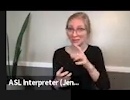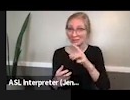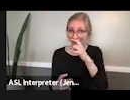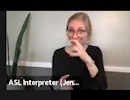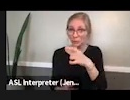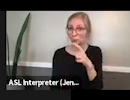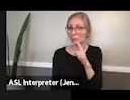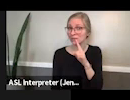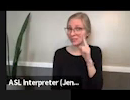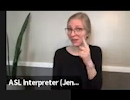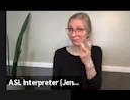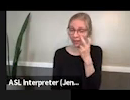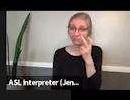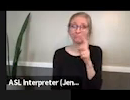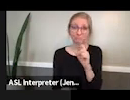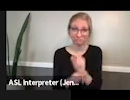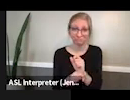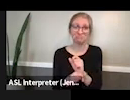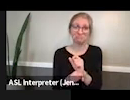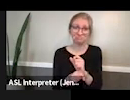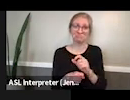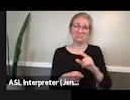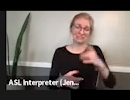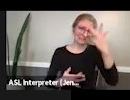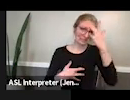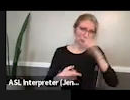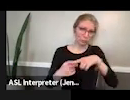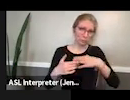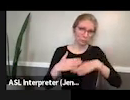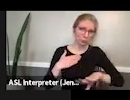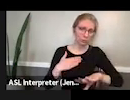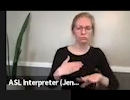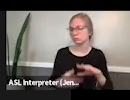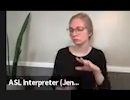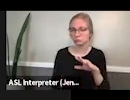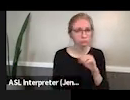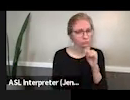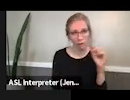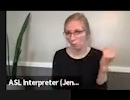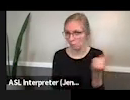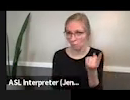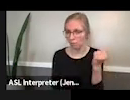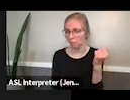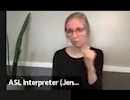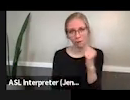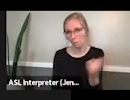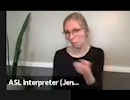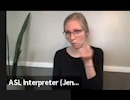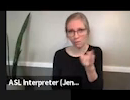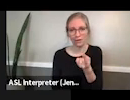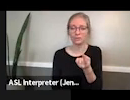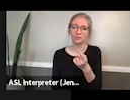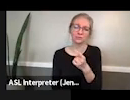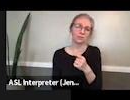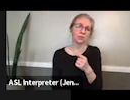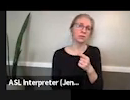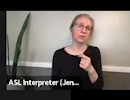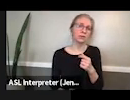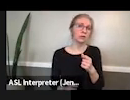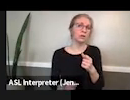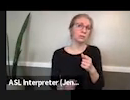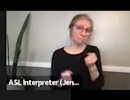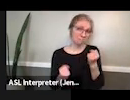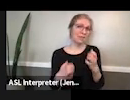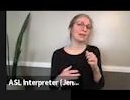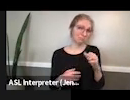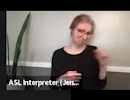at that in a little bit. Not all, okay? Not all kids born with congenital deafblindness are very sickly, but many, many are.